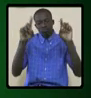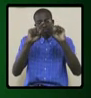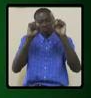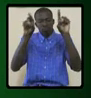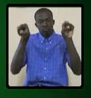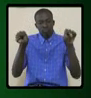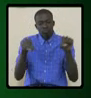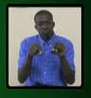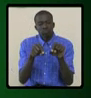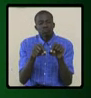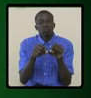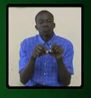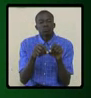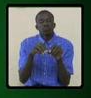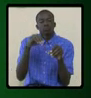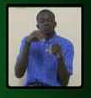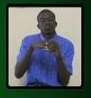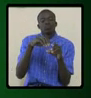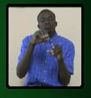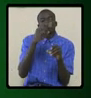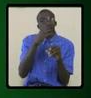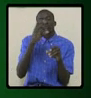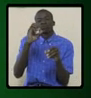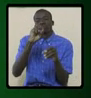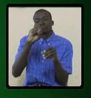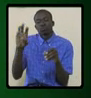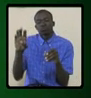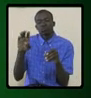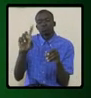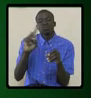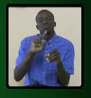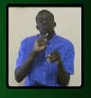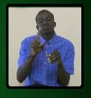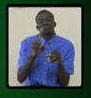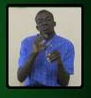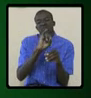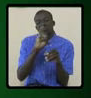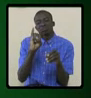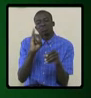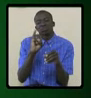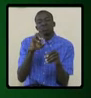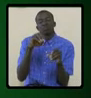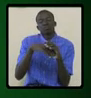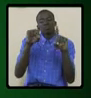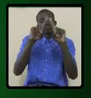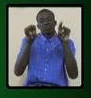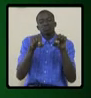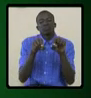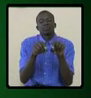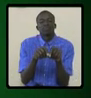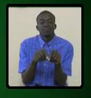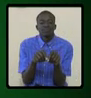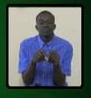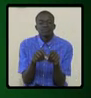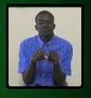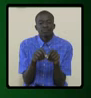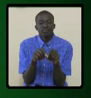electrical circuit in 200 seconds. What is the current in the circuit?